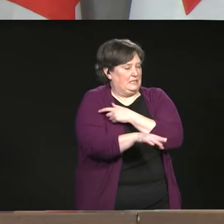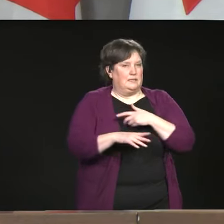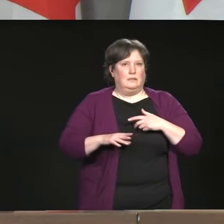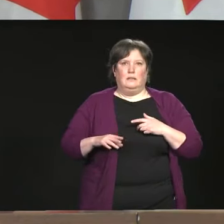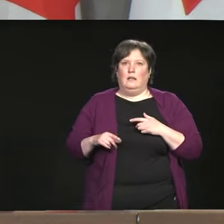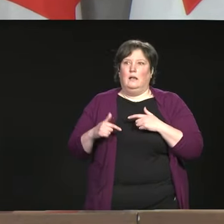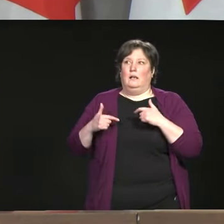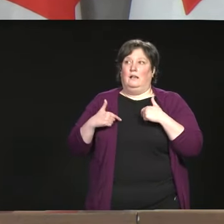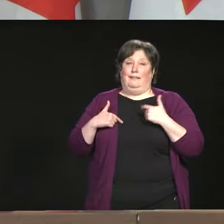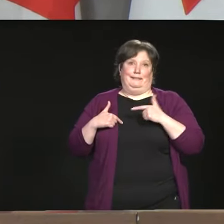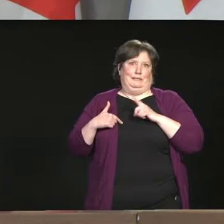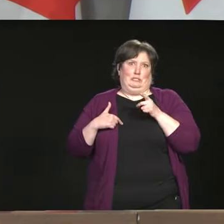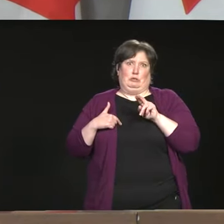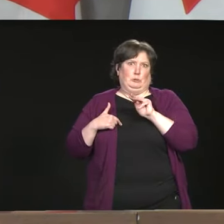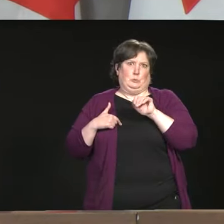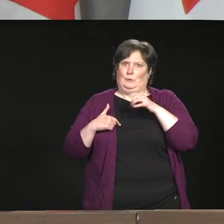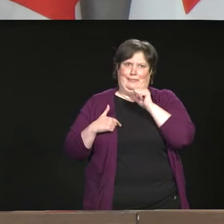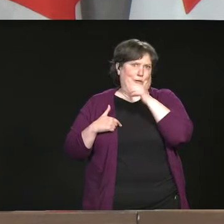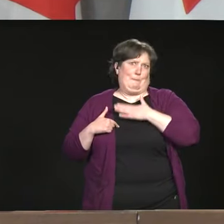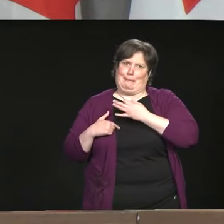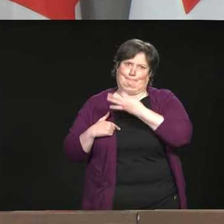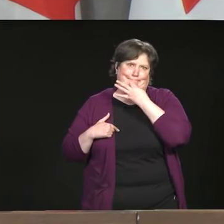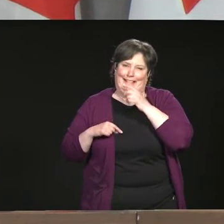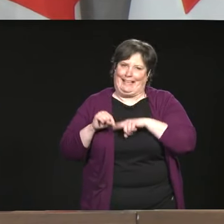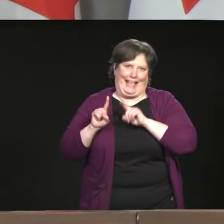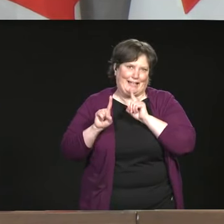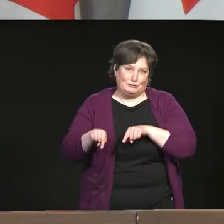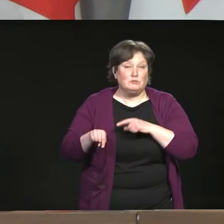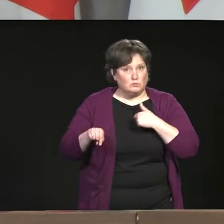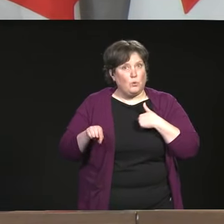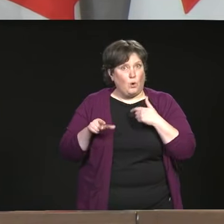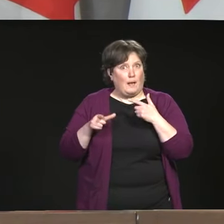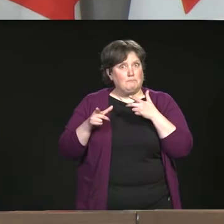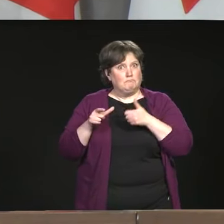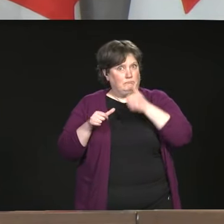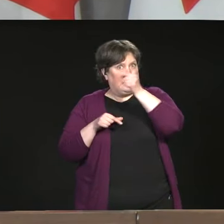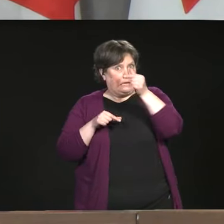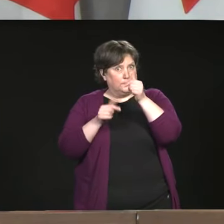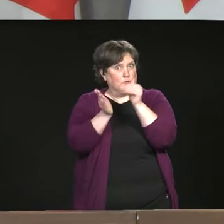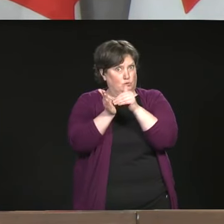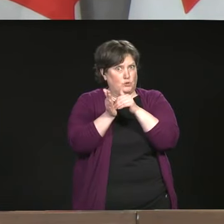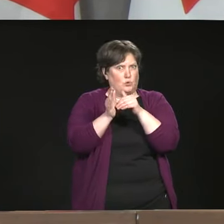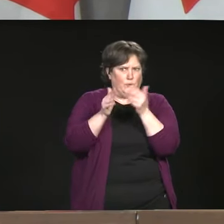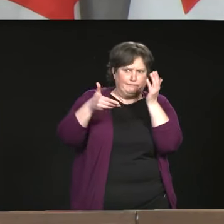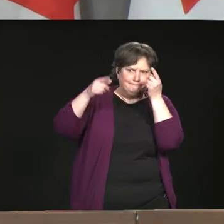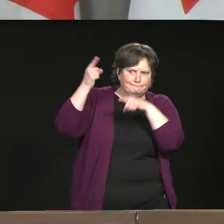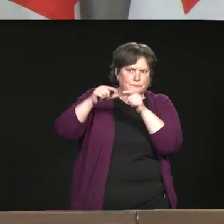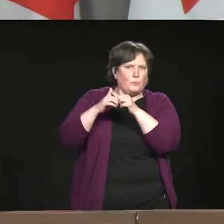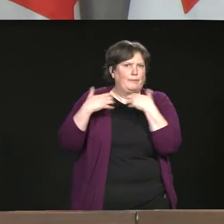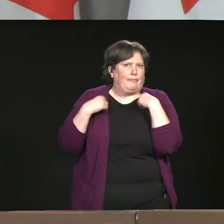expertise. I certainly, as a public health physician, we work closely with our colleagues at Health Canada. But if you're looking at licensing regulations and so on, I